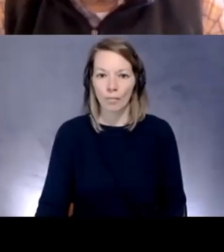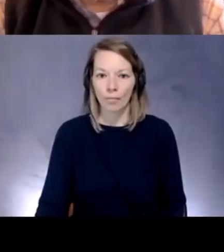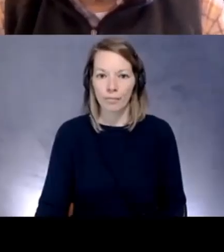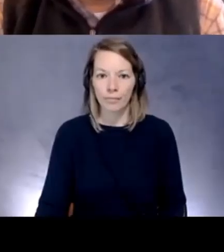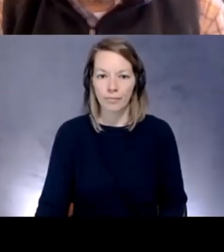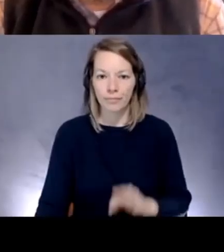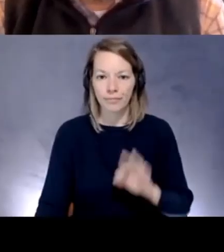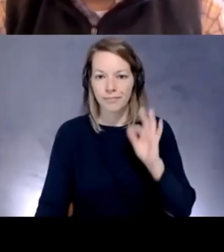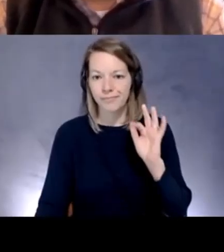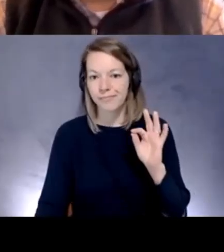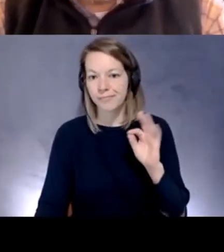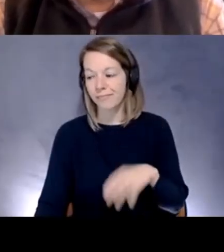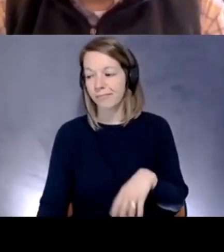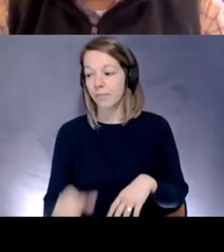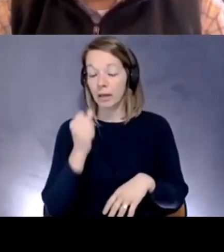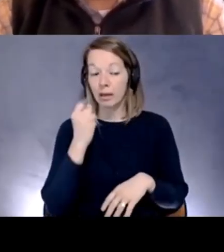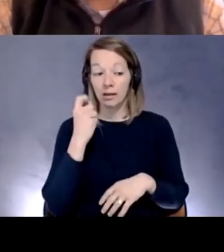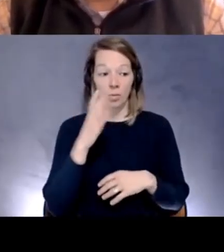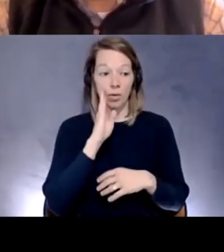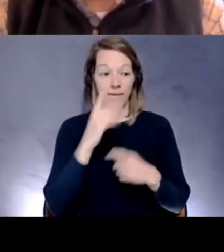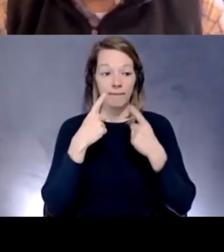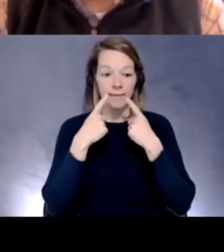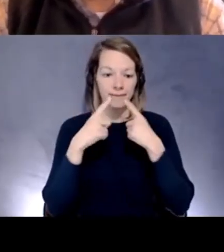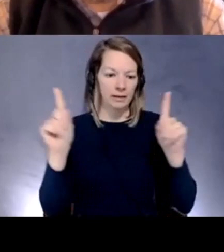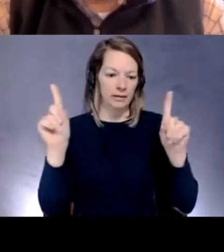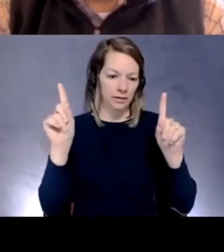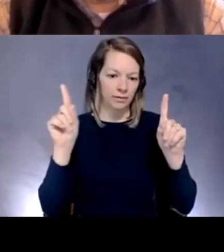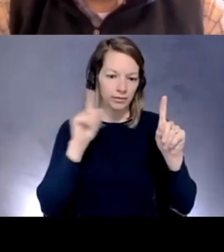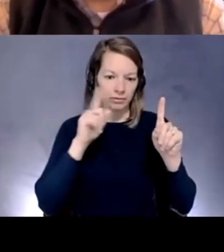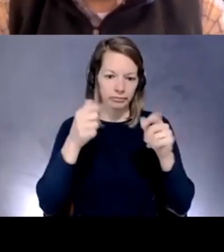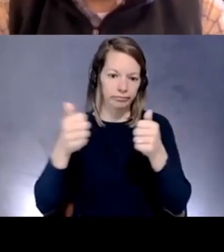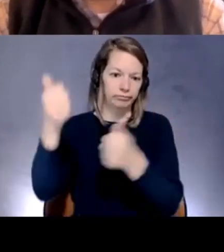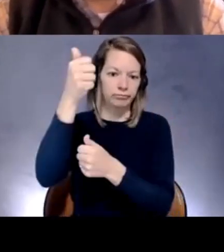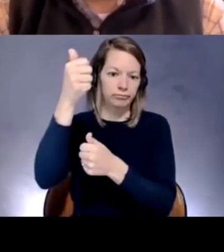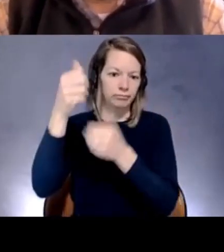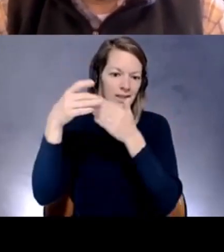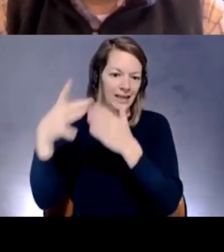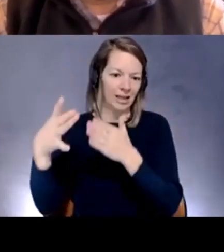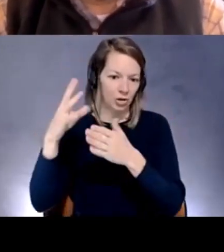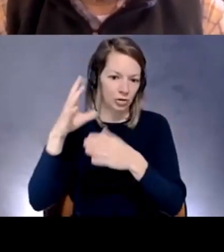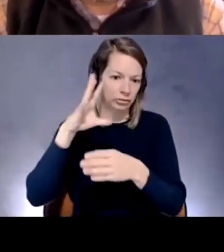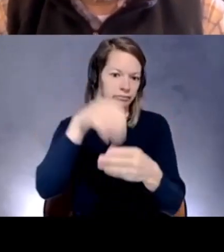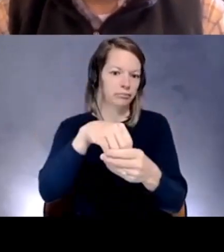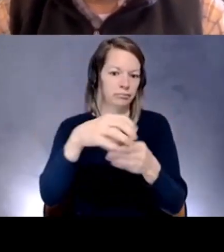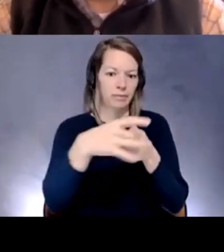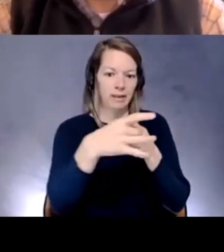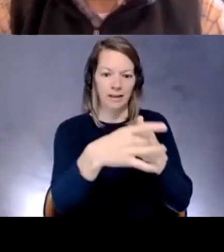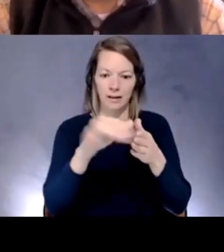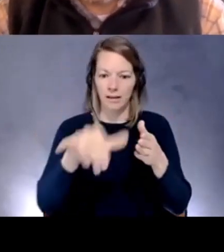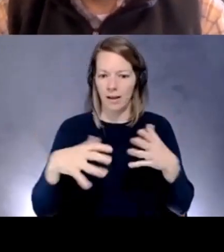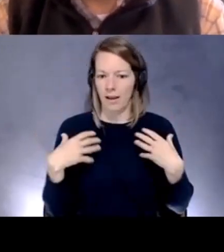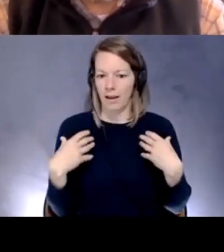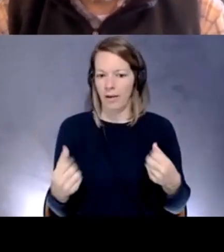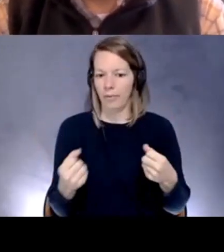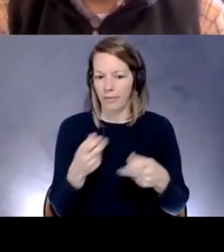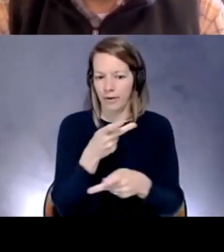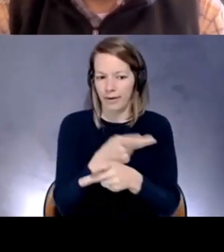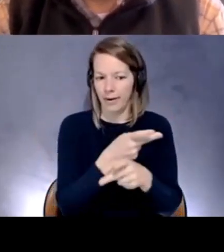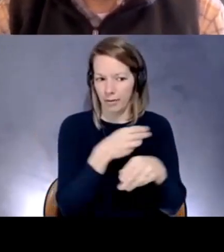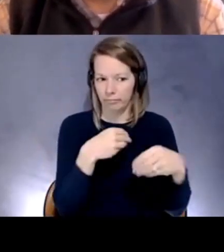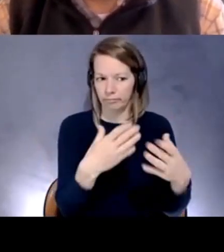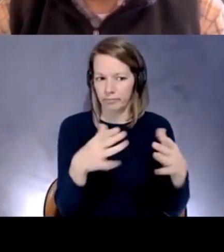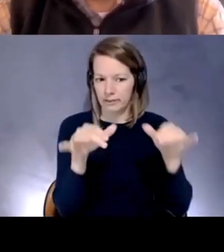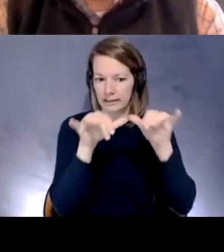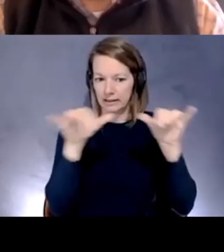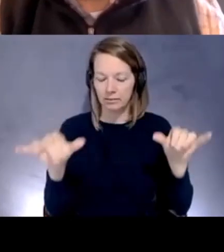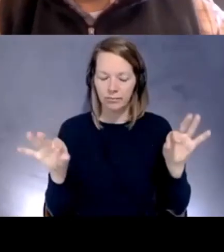communities is going to have effective transformational leaders at the forefront of that healthcare delivery system. And it's so important